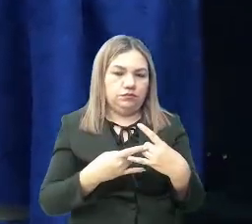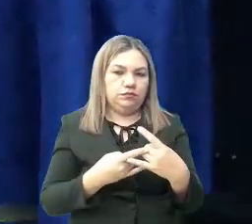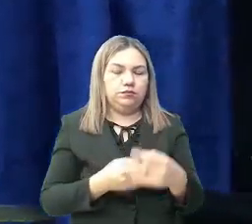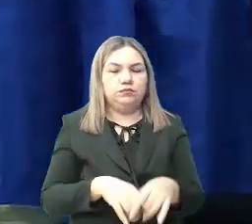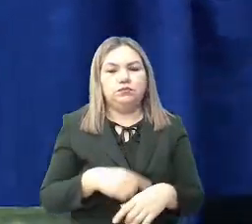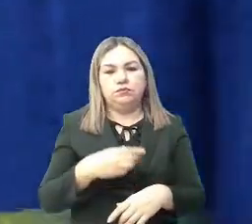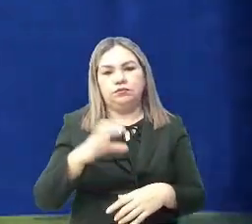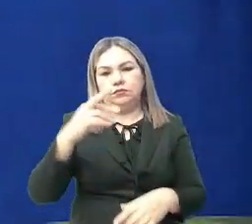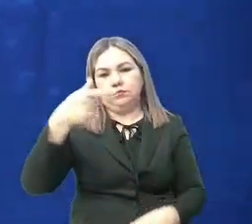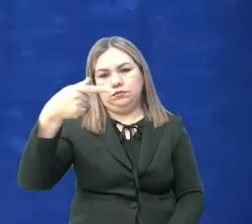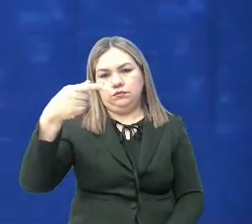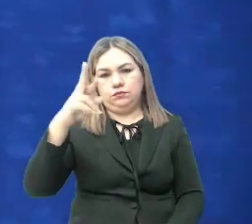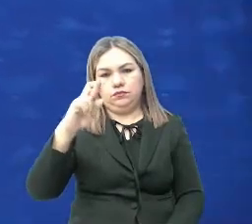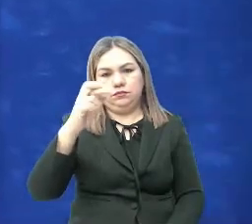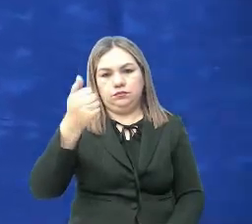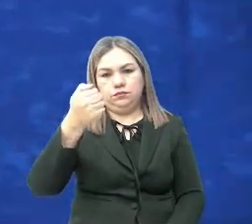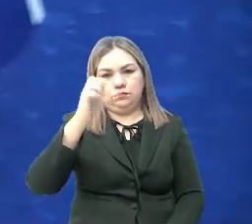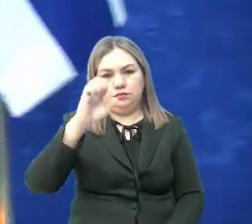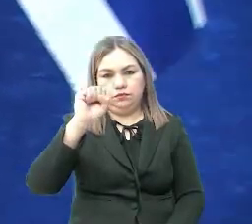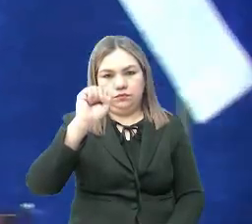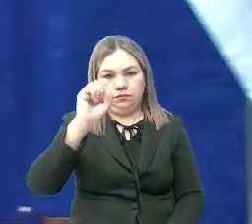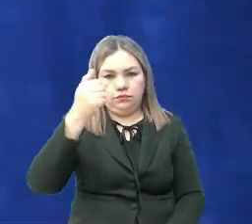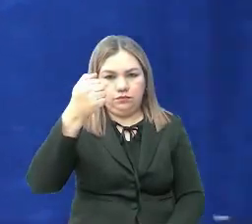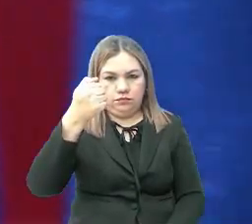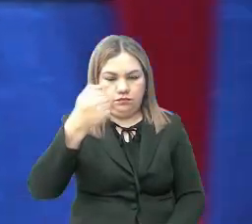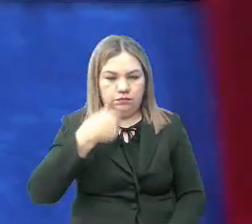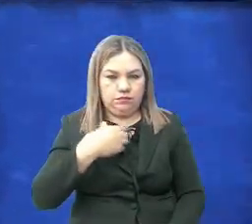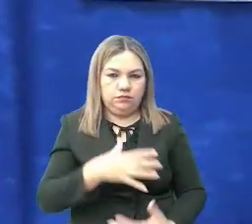the ruler of inactivity and